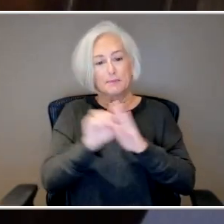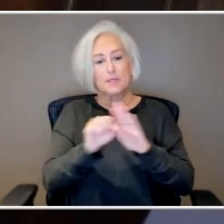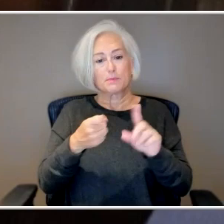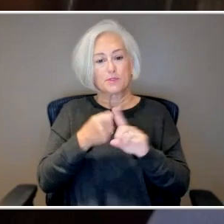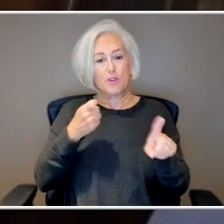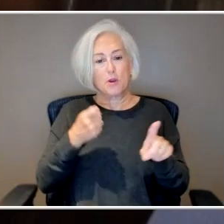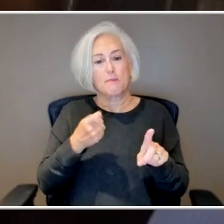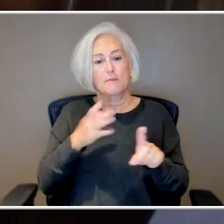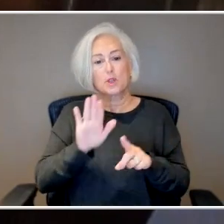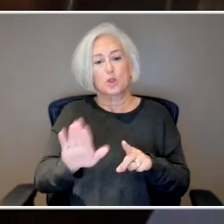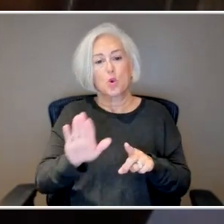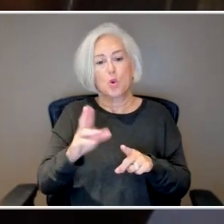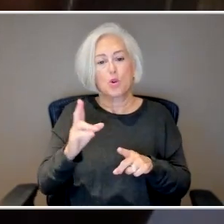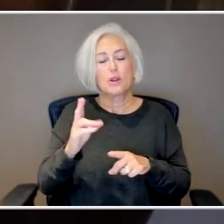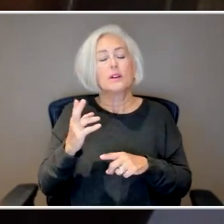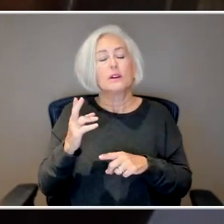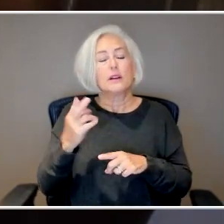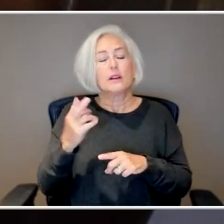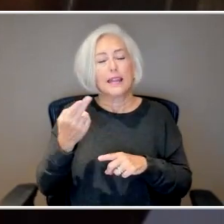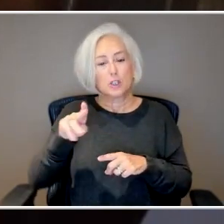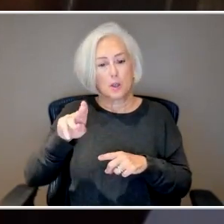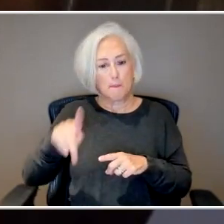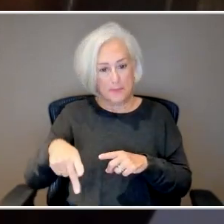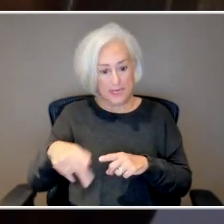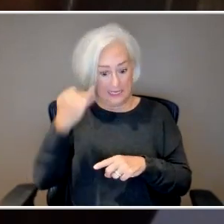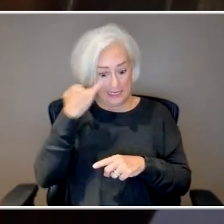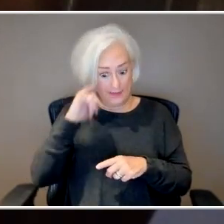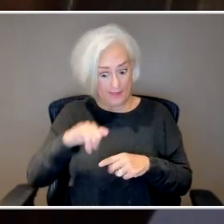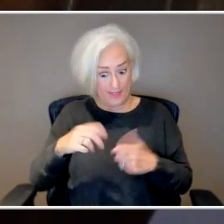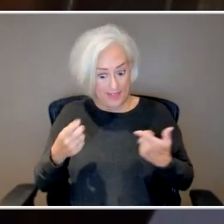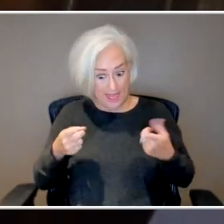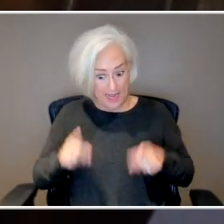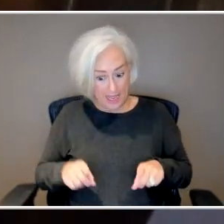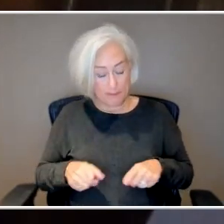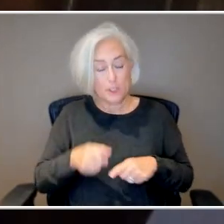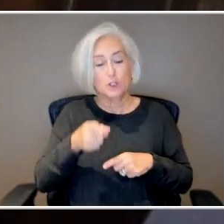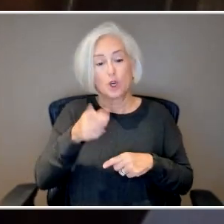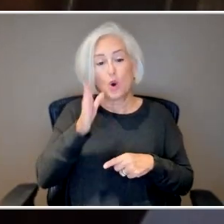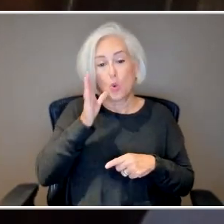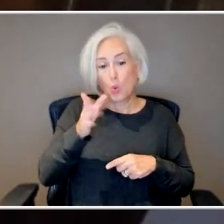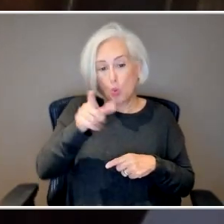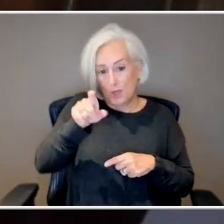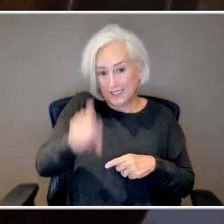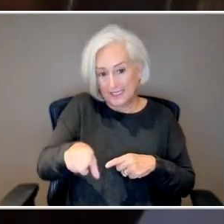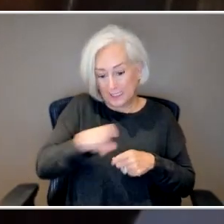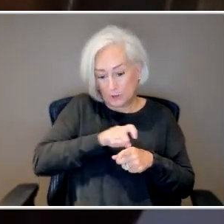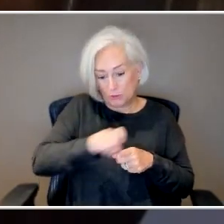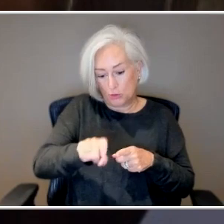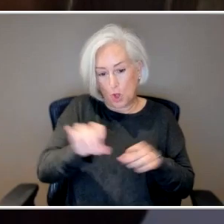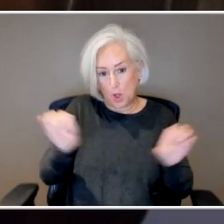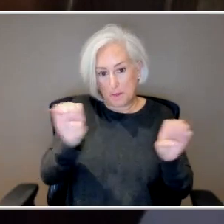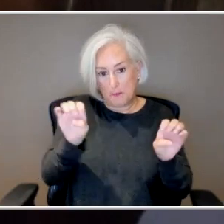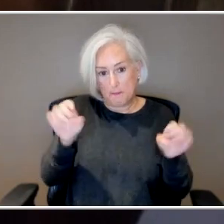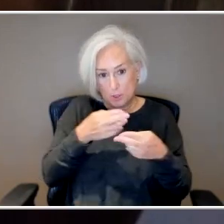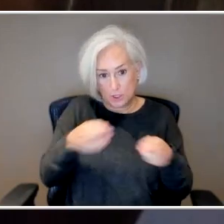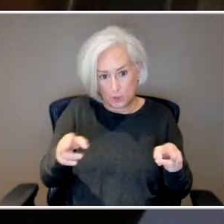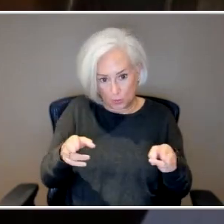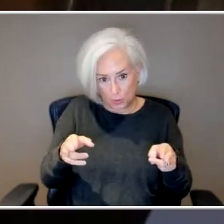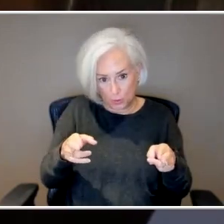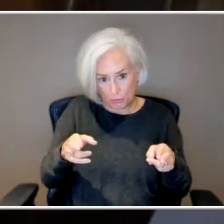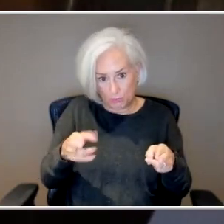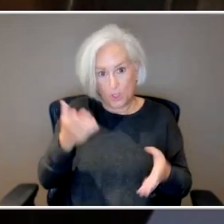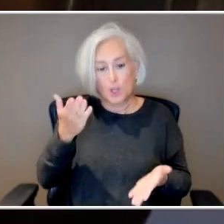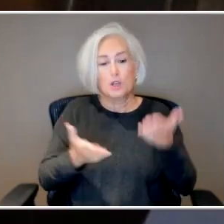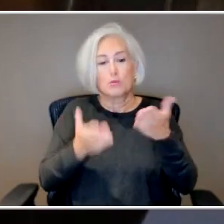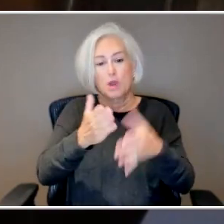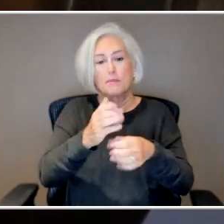And if so, this is what you need to do. You need to call the ER, and you'll probably get a resident if